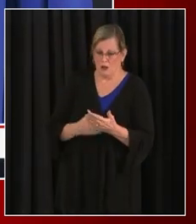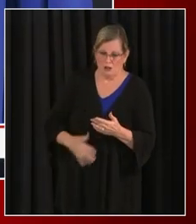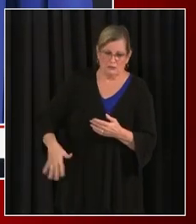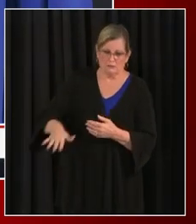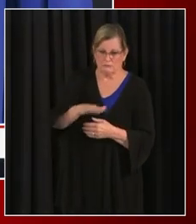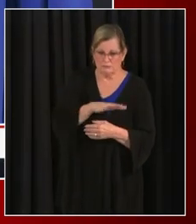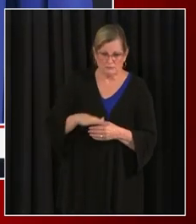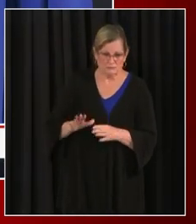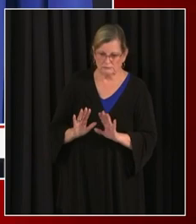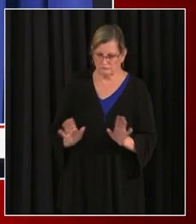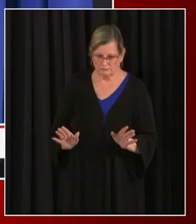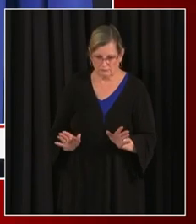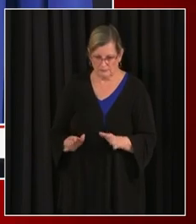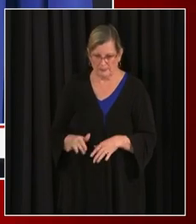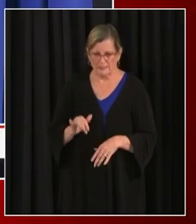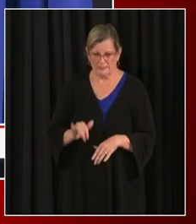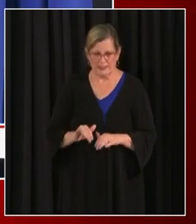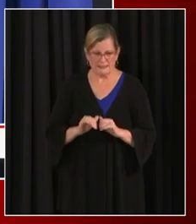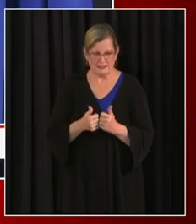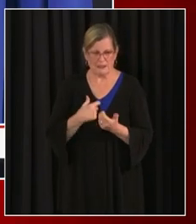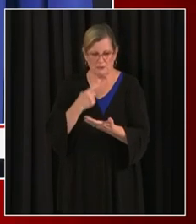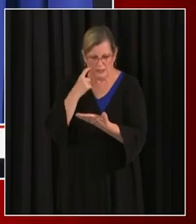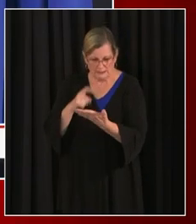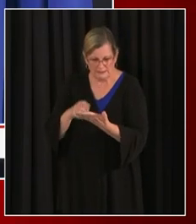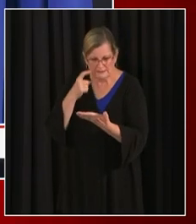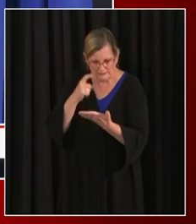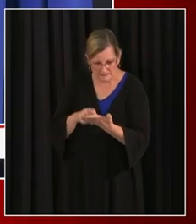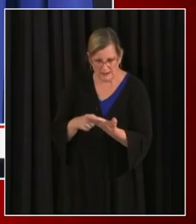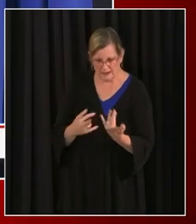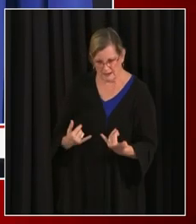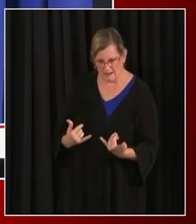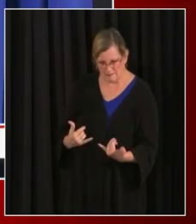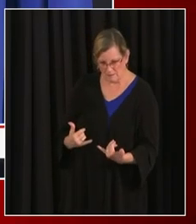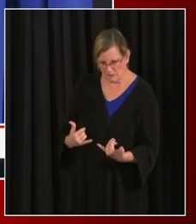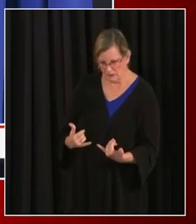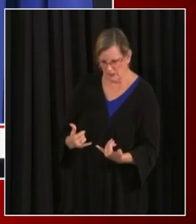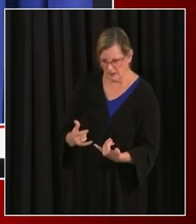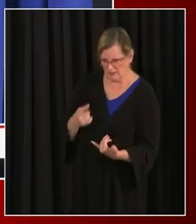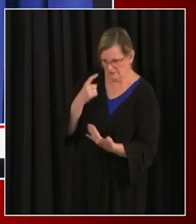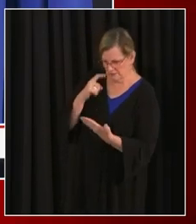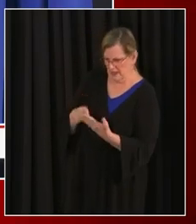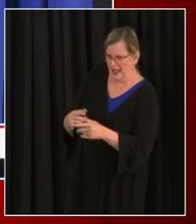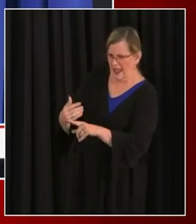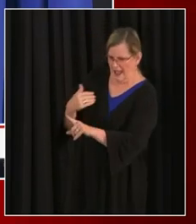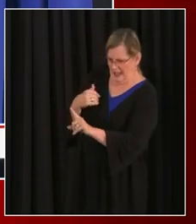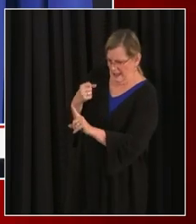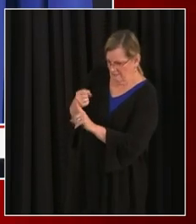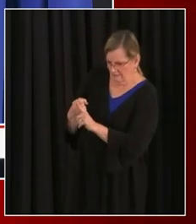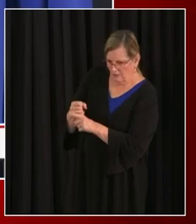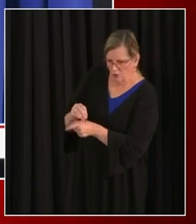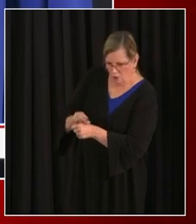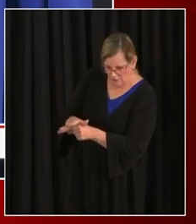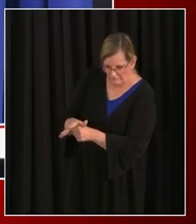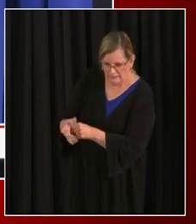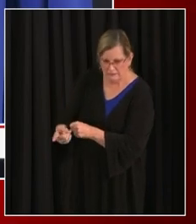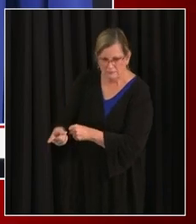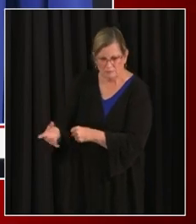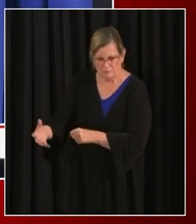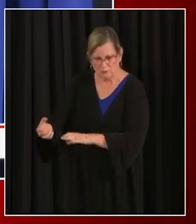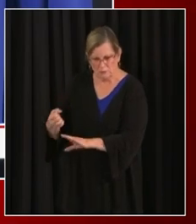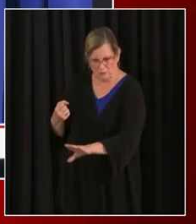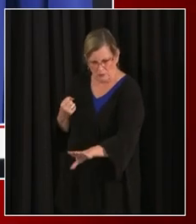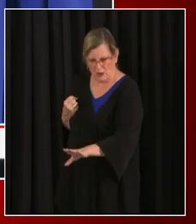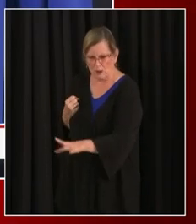is a way to identify the close contacts, recommend quarantining for both the student learners and the adults,